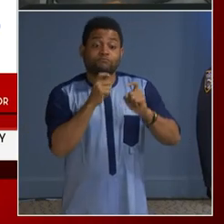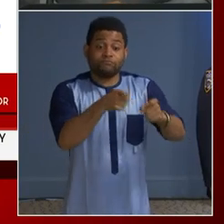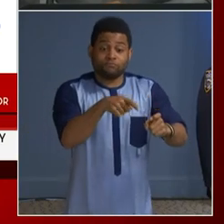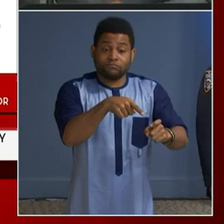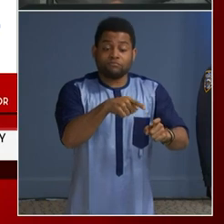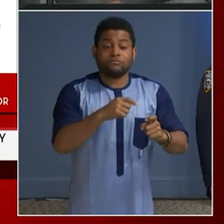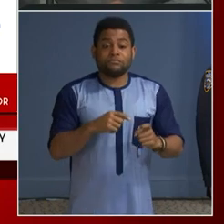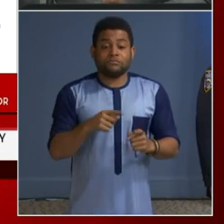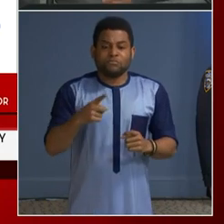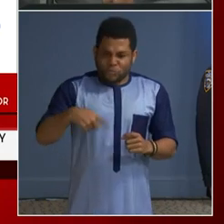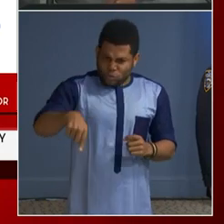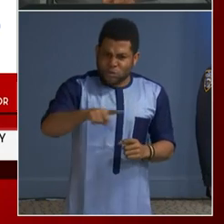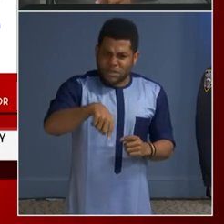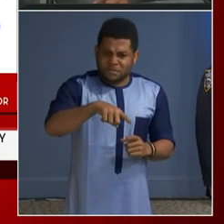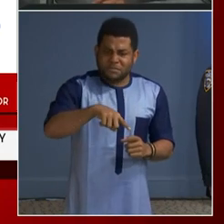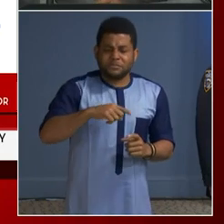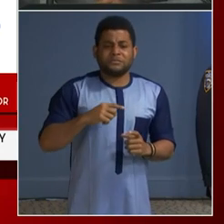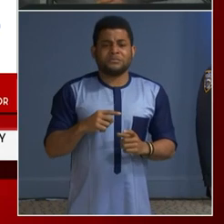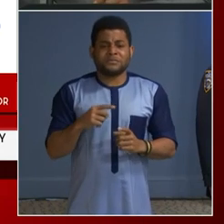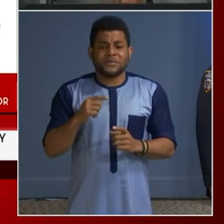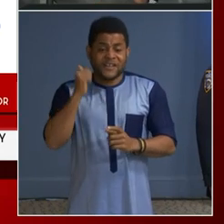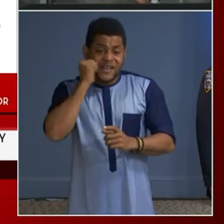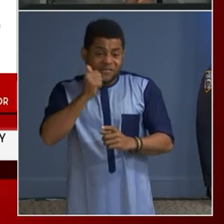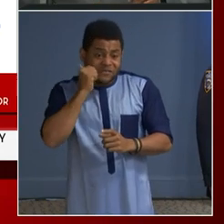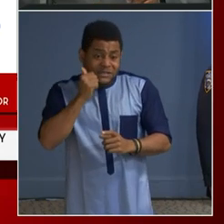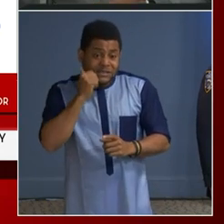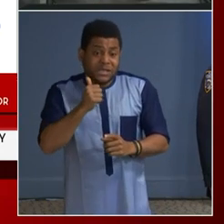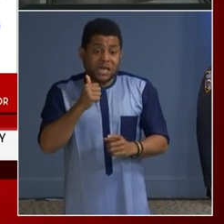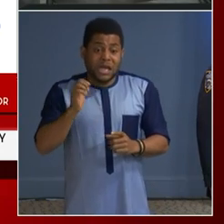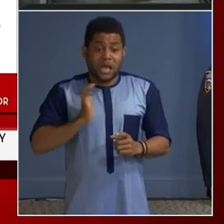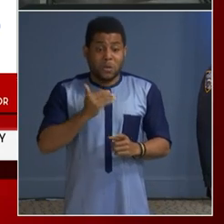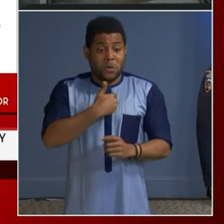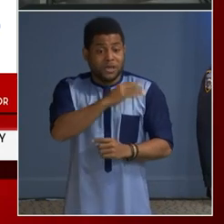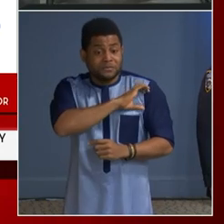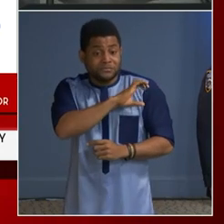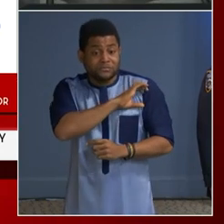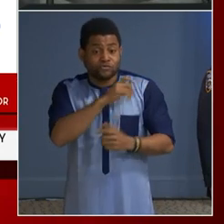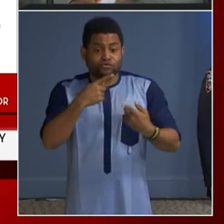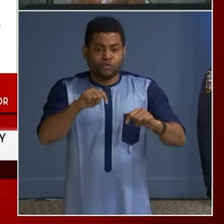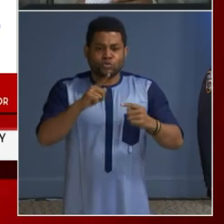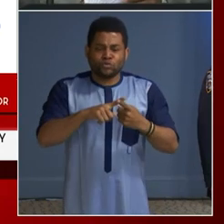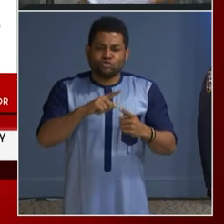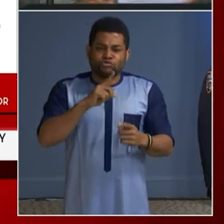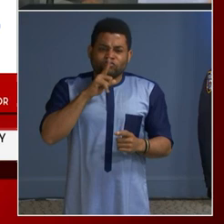our dedicated law enforcement partners to maximize our collective efforts.